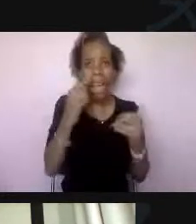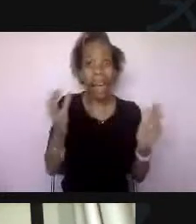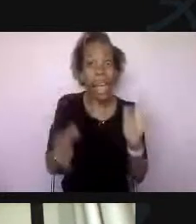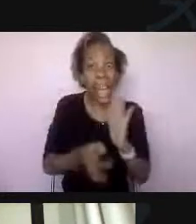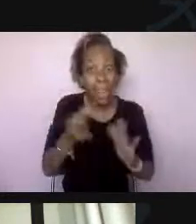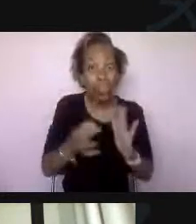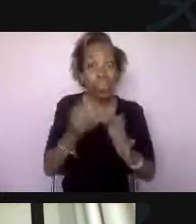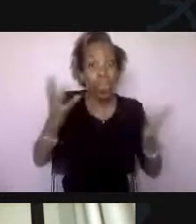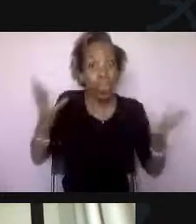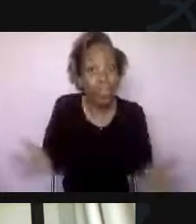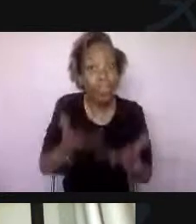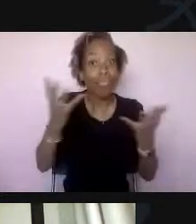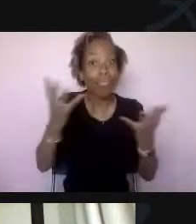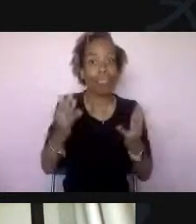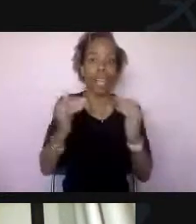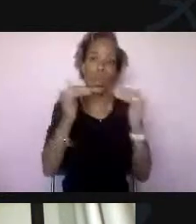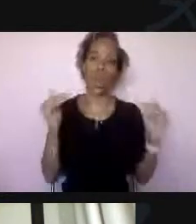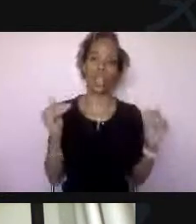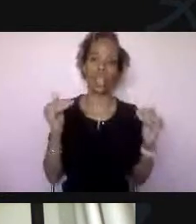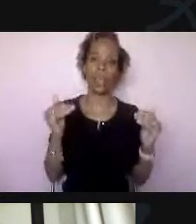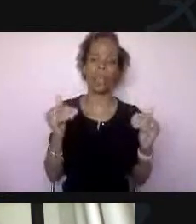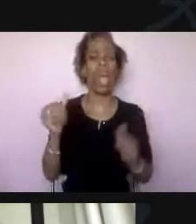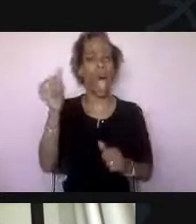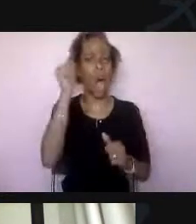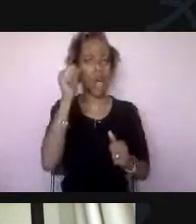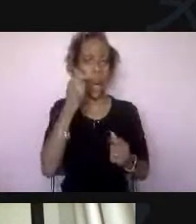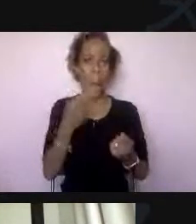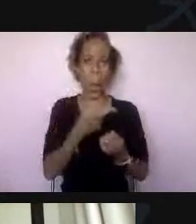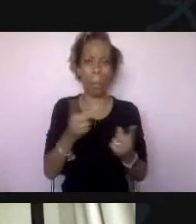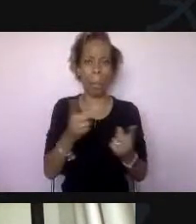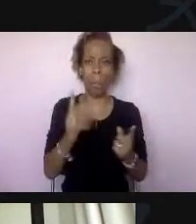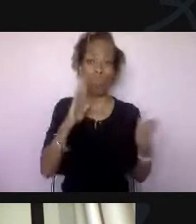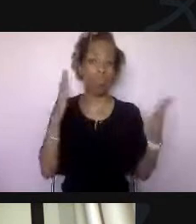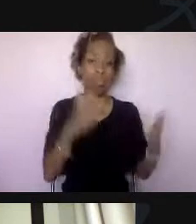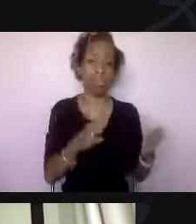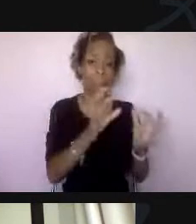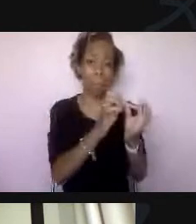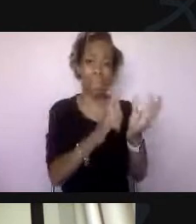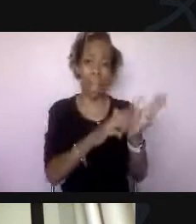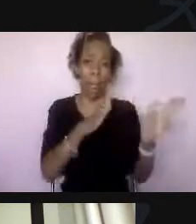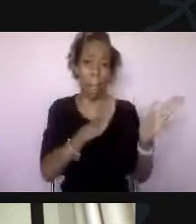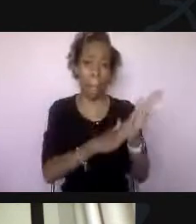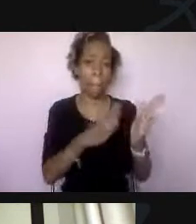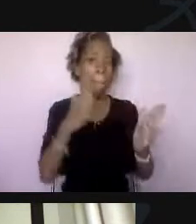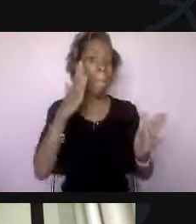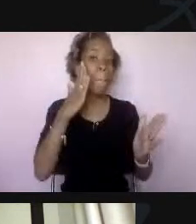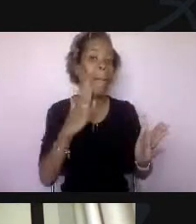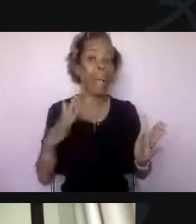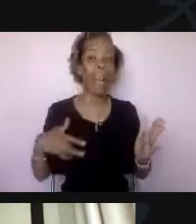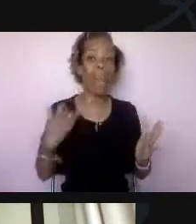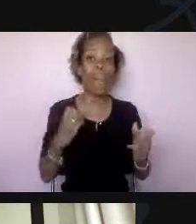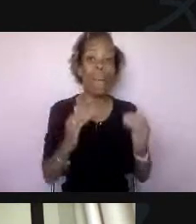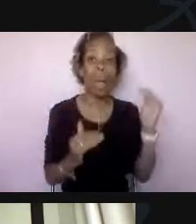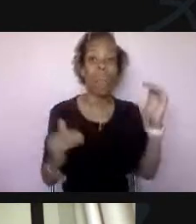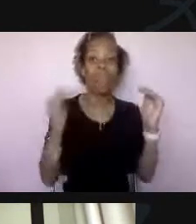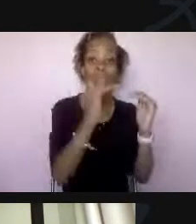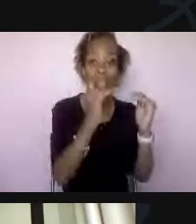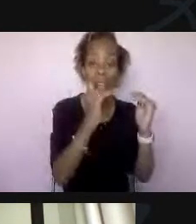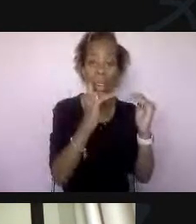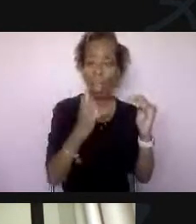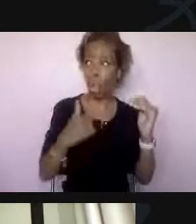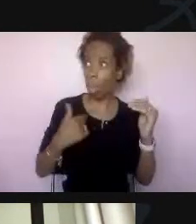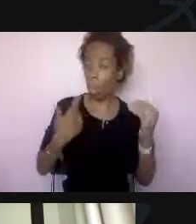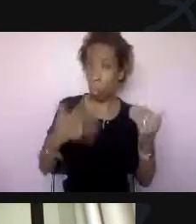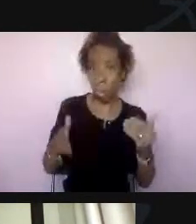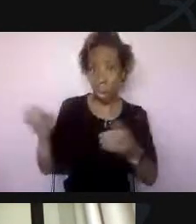So I know that people right now will be engaging much more with the Black Lives Matter movement. I will probably come on to talk about it a bit more, but have we got together our Black members